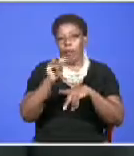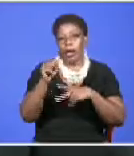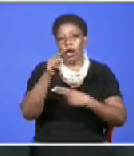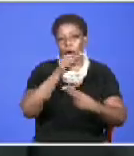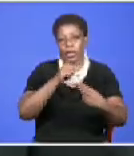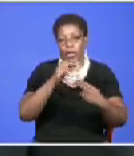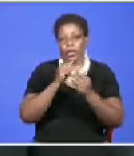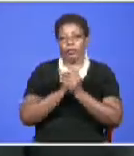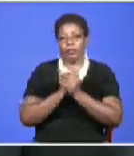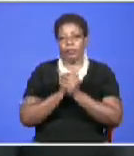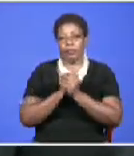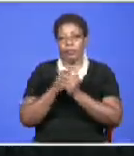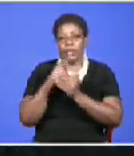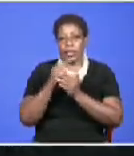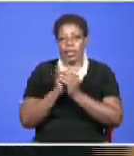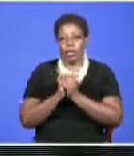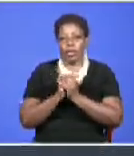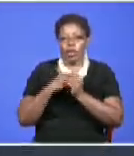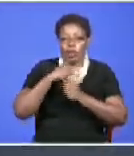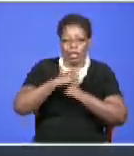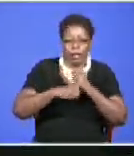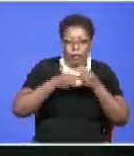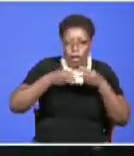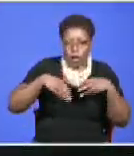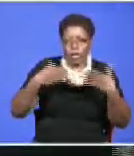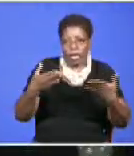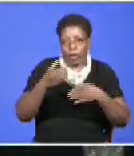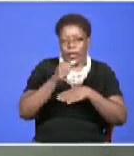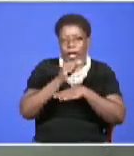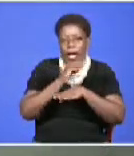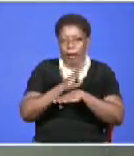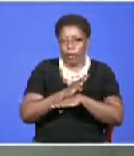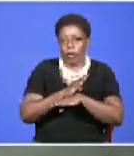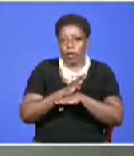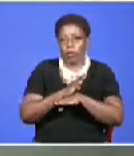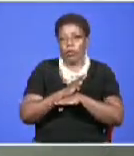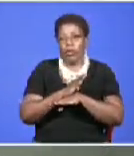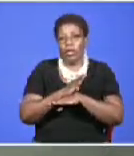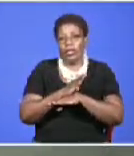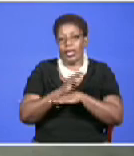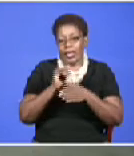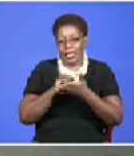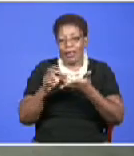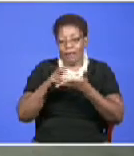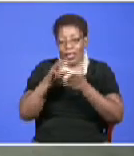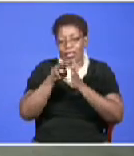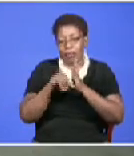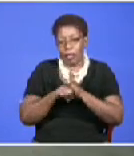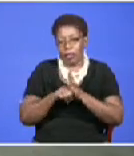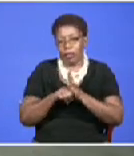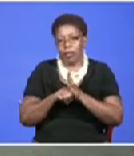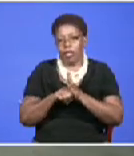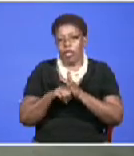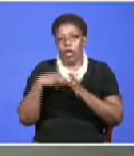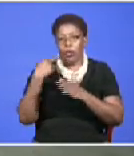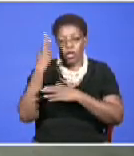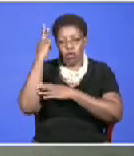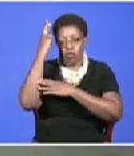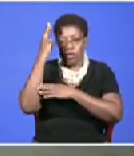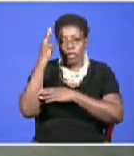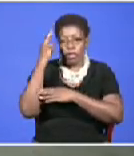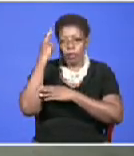We suffered a loss here in Abaco, but we view that loss as being an investment, and we hope within a